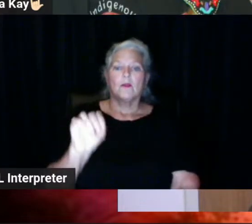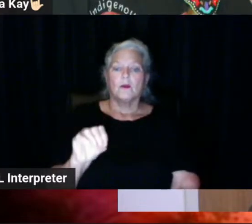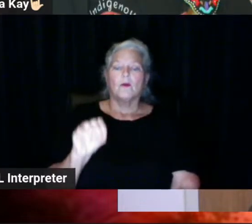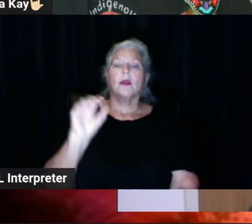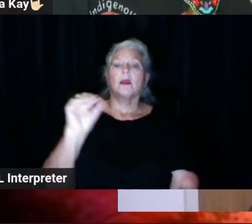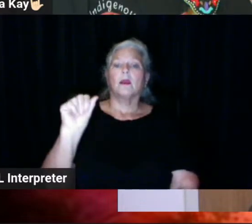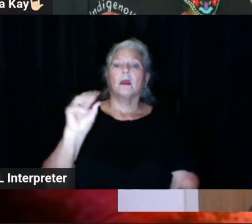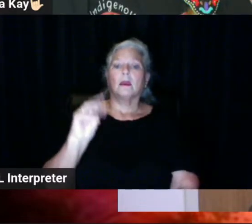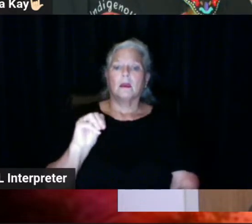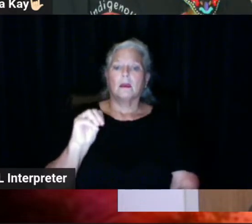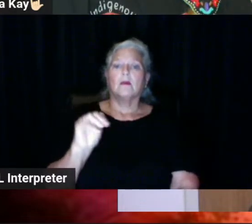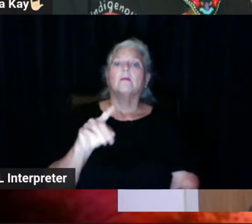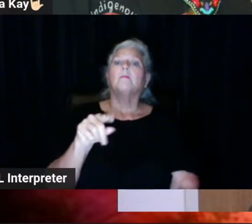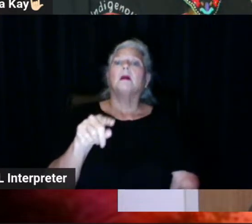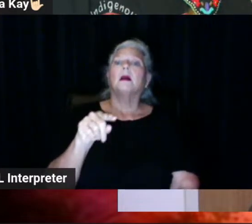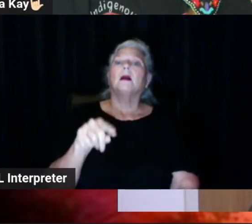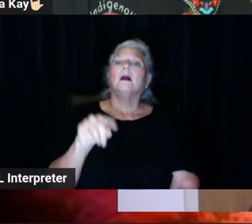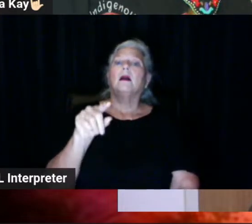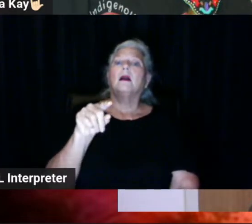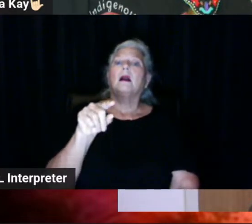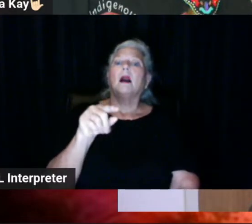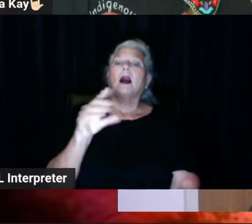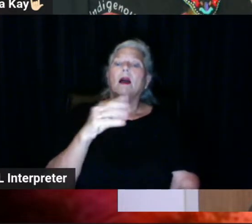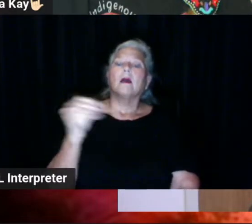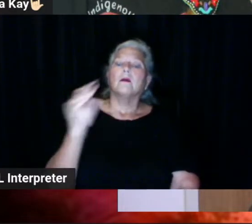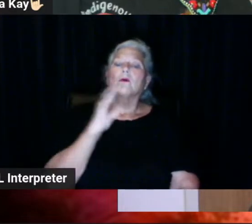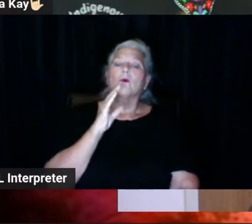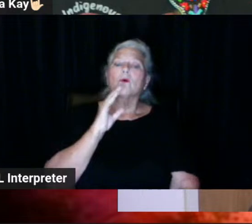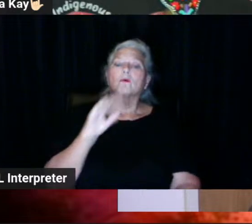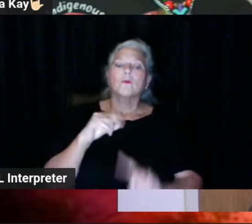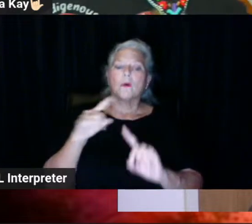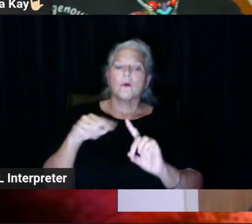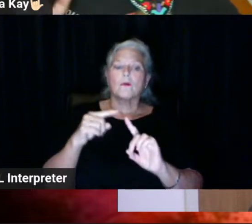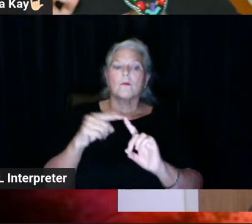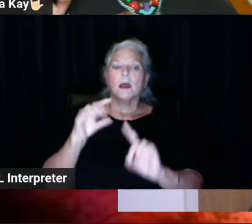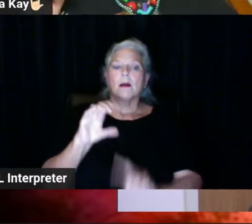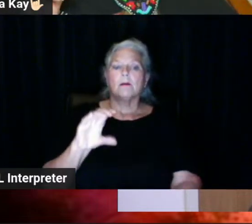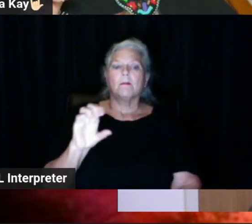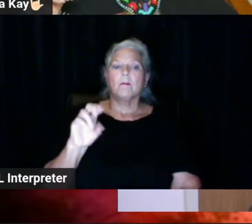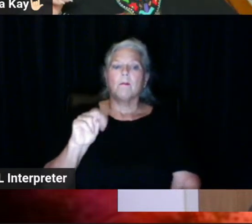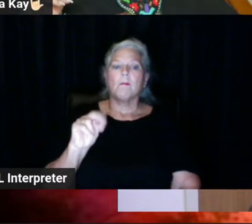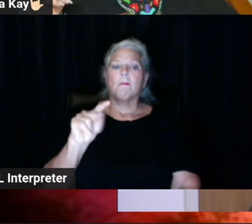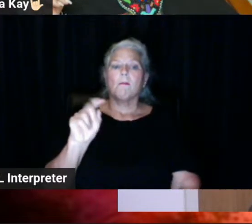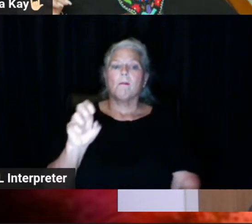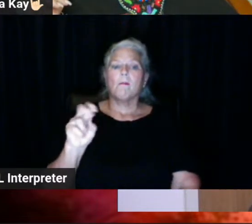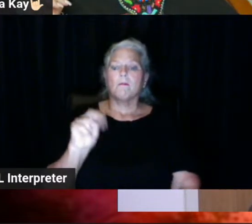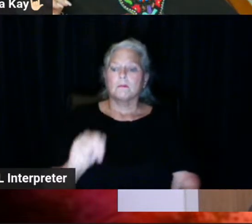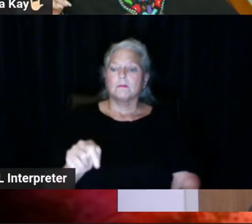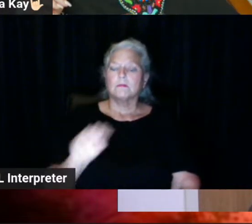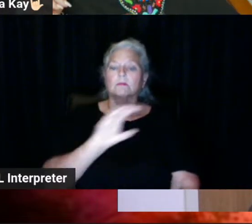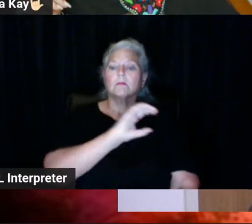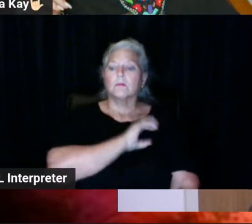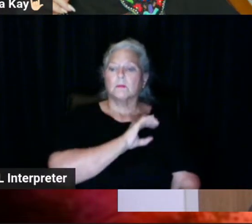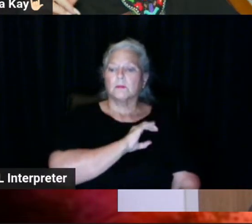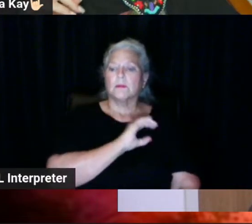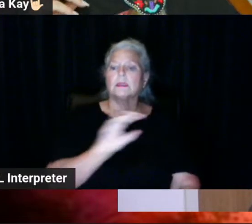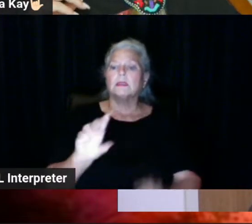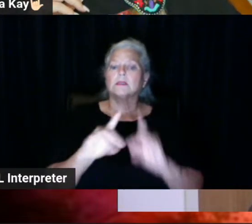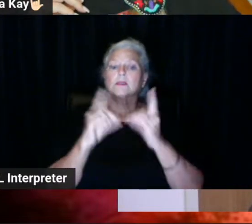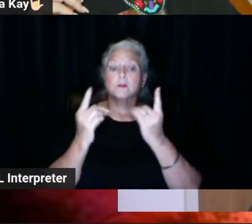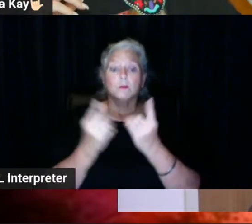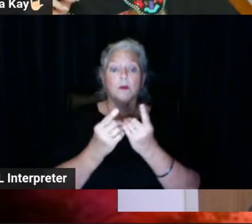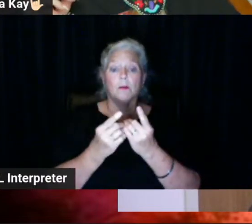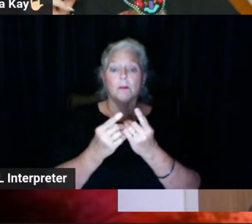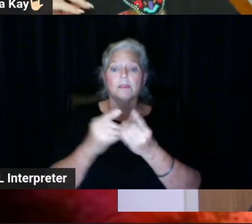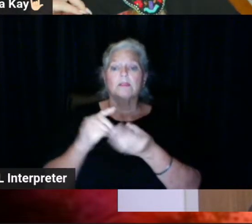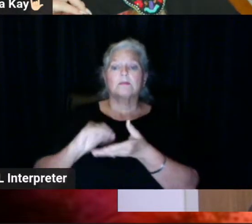and talked about the Canton Police Department recusing themselves because of a conflict of interest. When through testimony, we learned that the